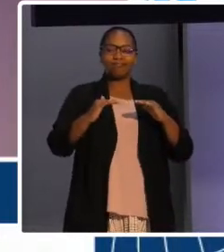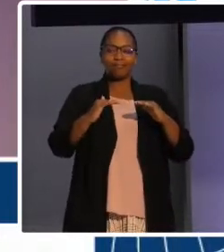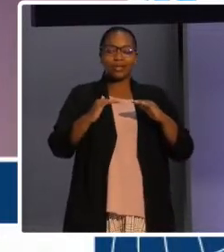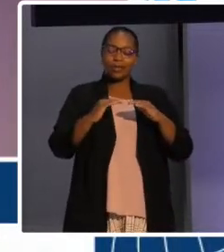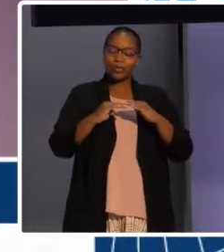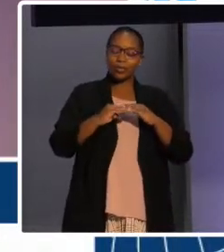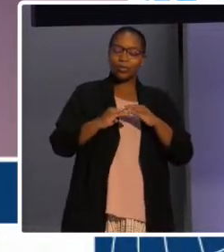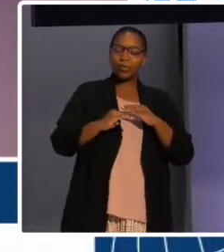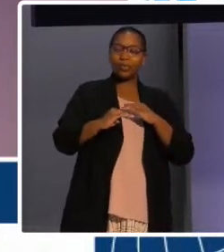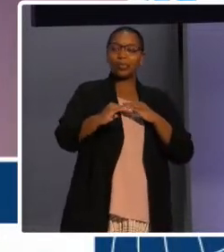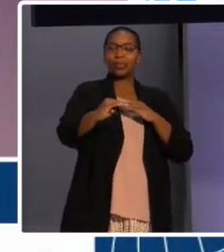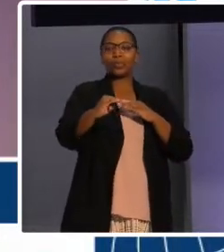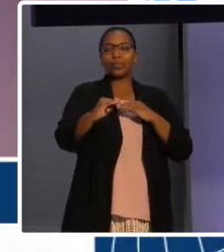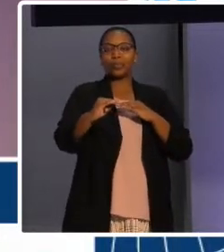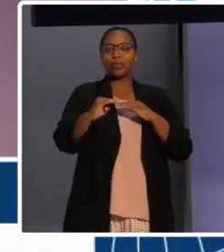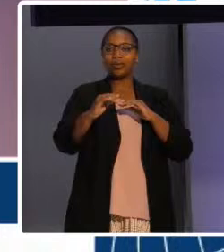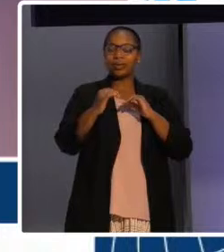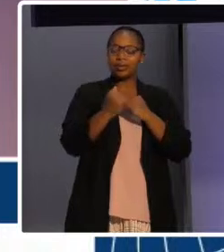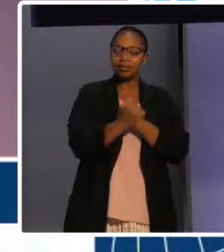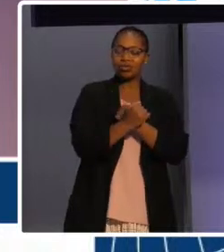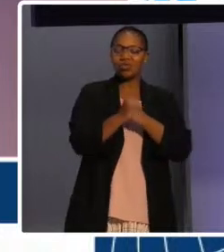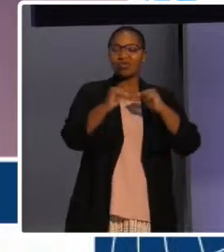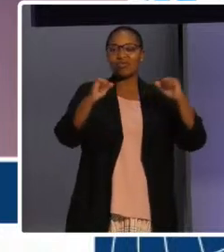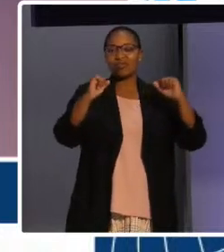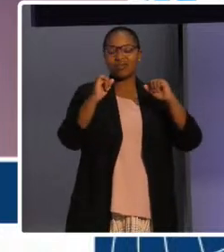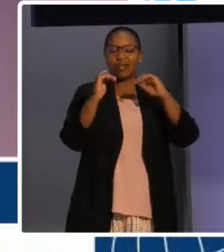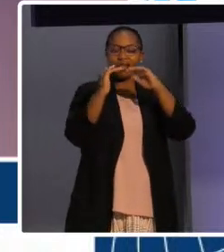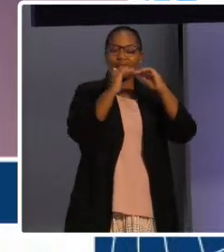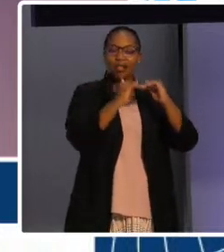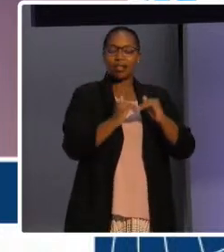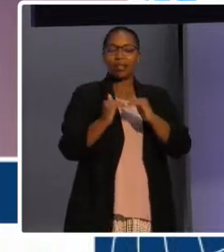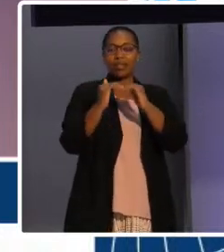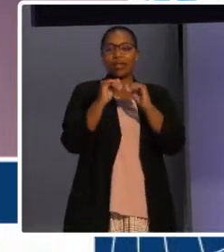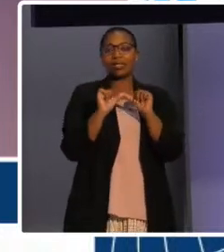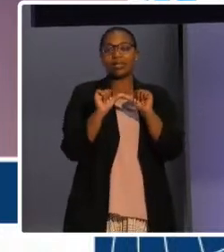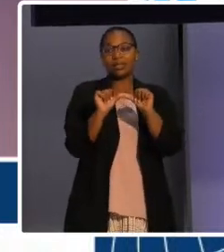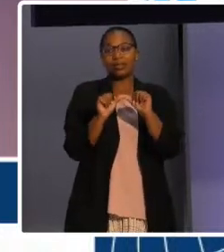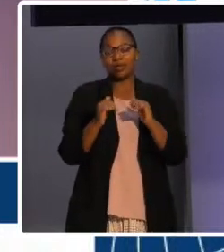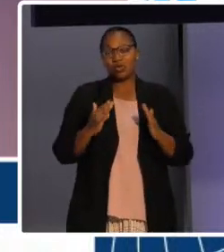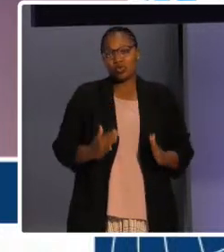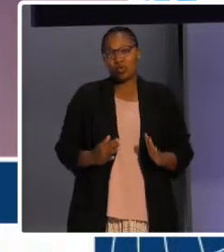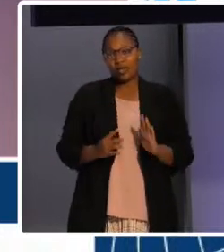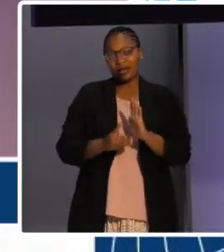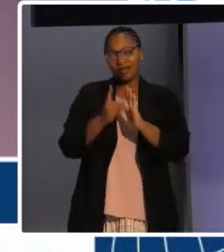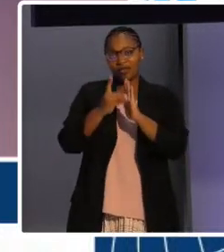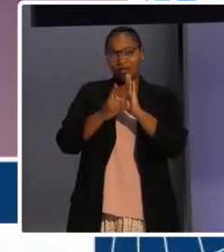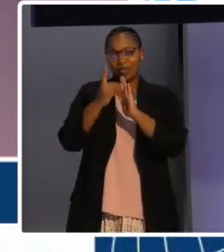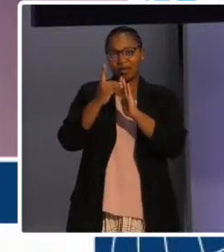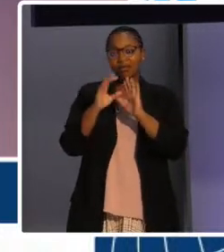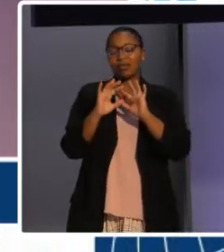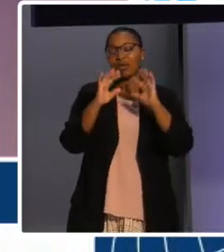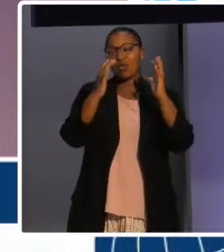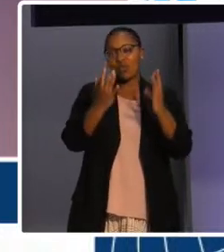consolidated democracy, and sustainable human development in the world.